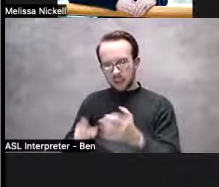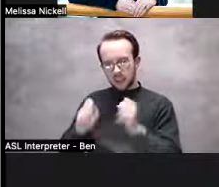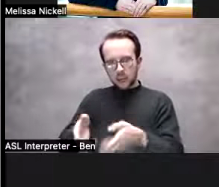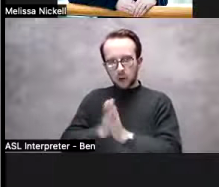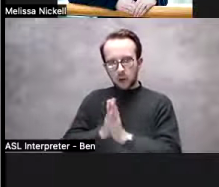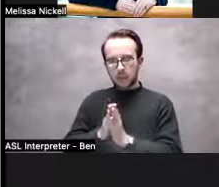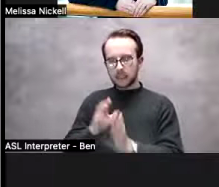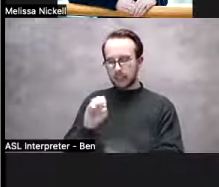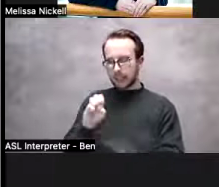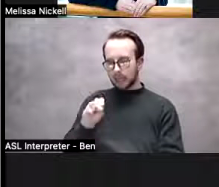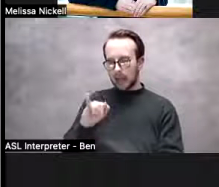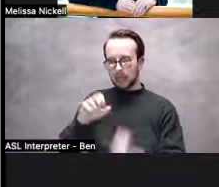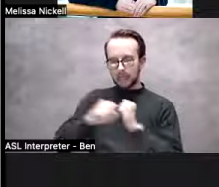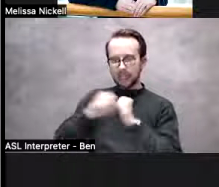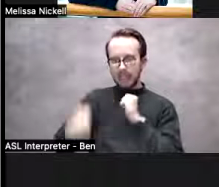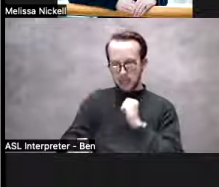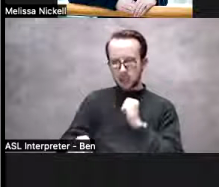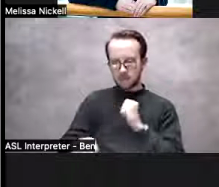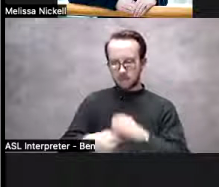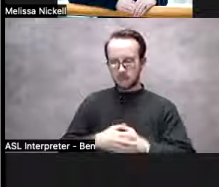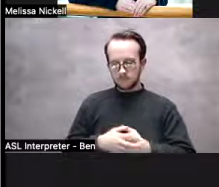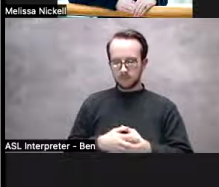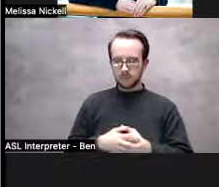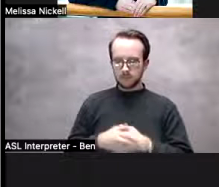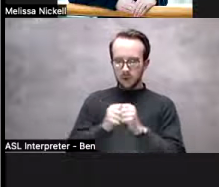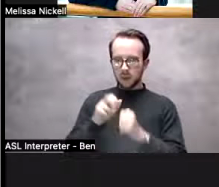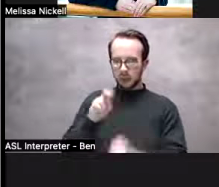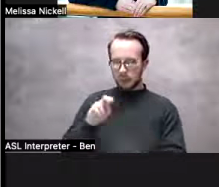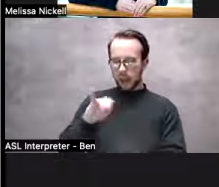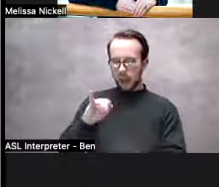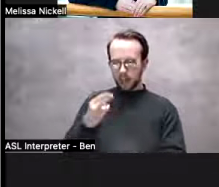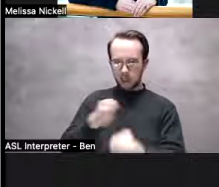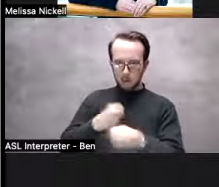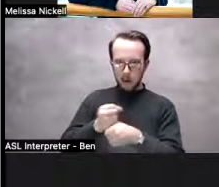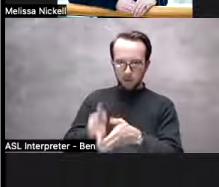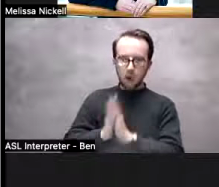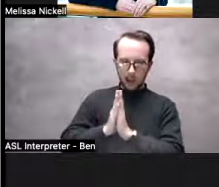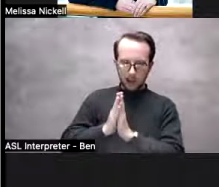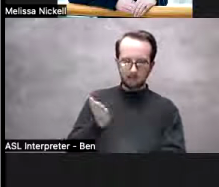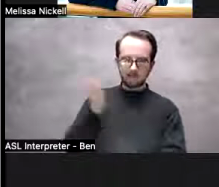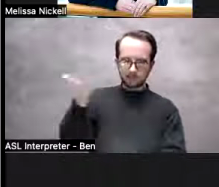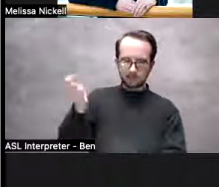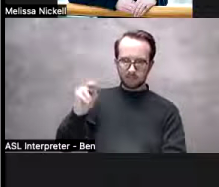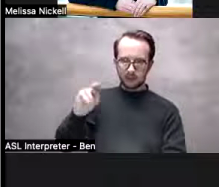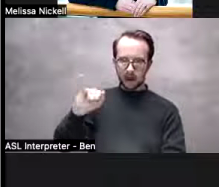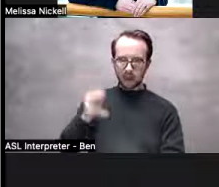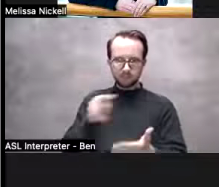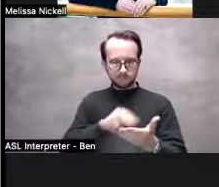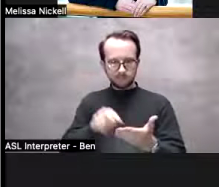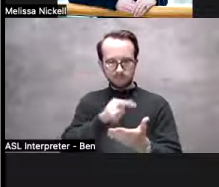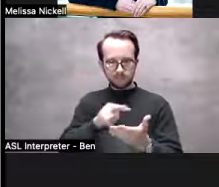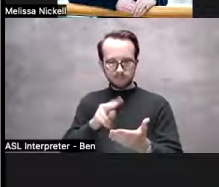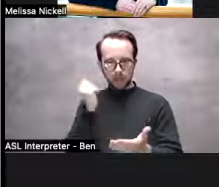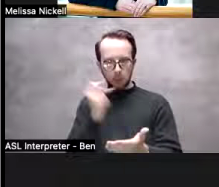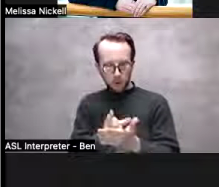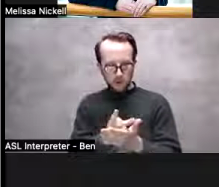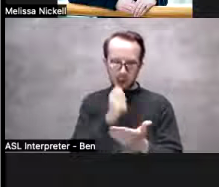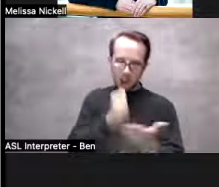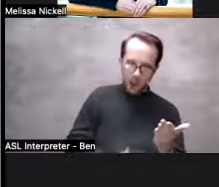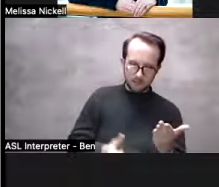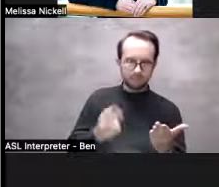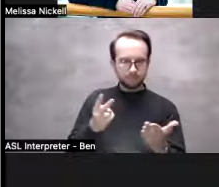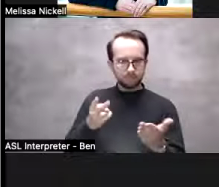status can be extended. And then NIH, when you make a request, NIH will decide whether or not they'll approve that. So I think